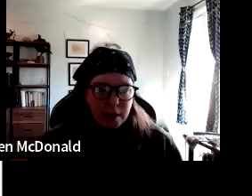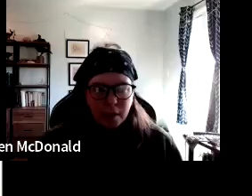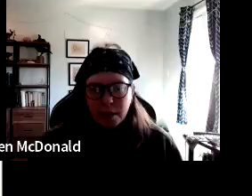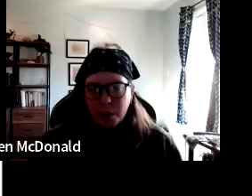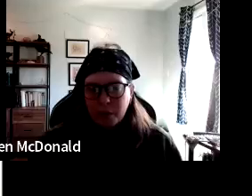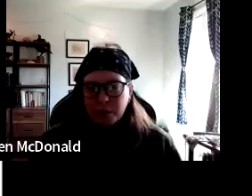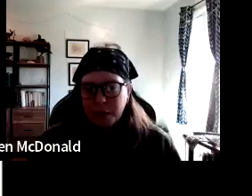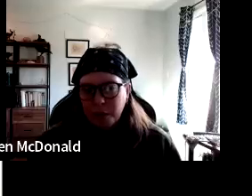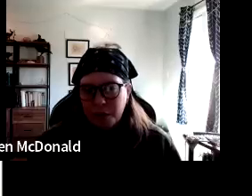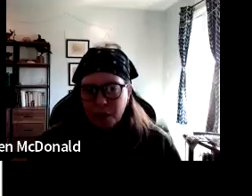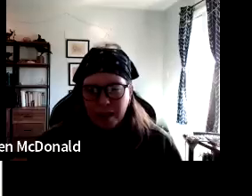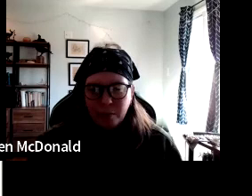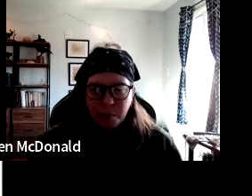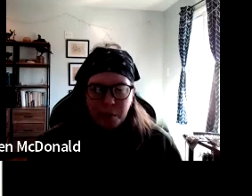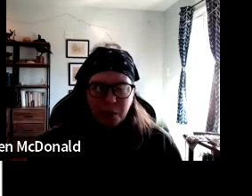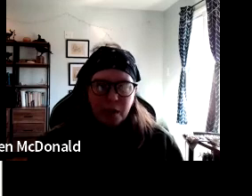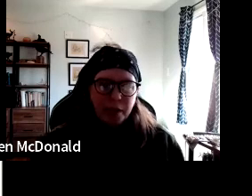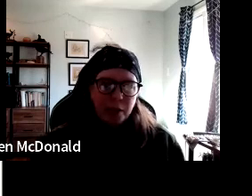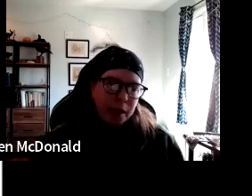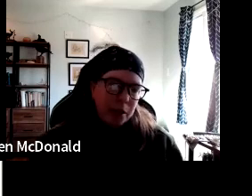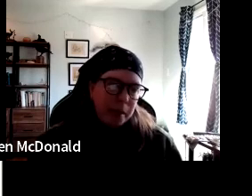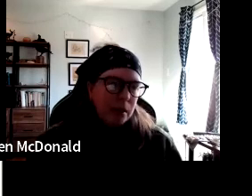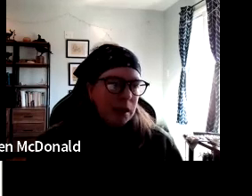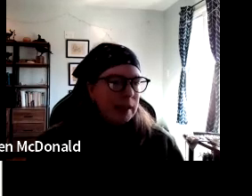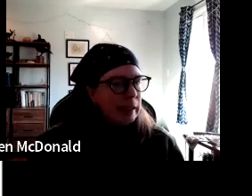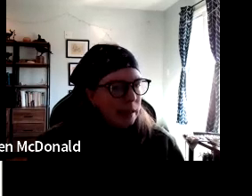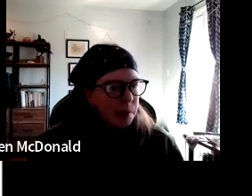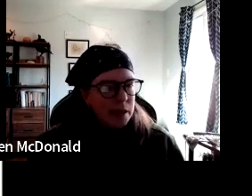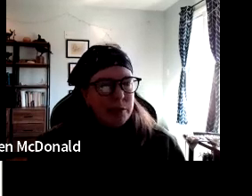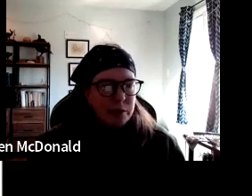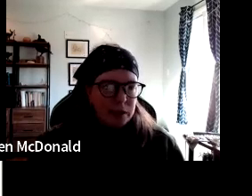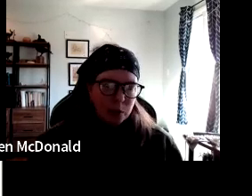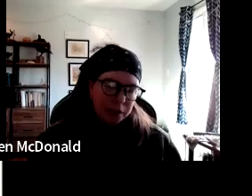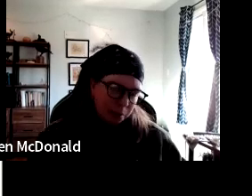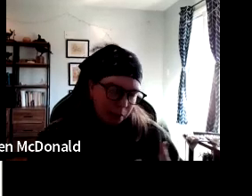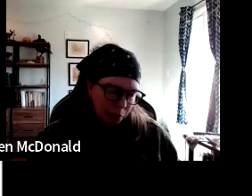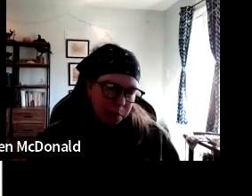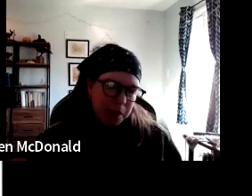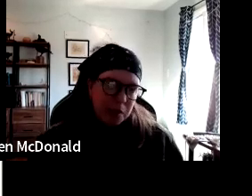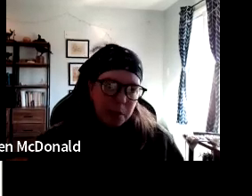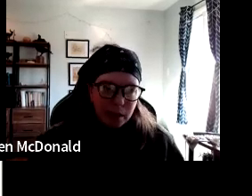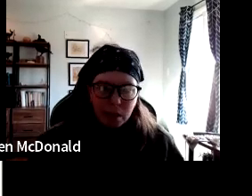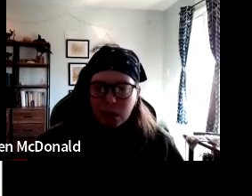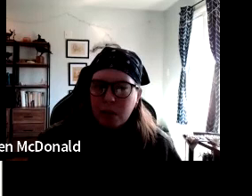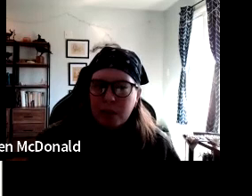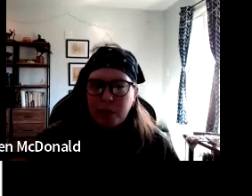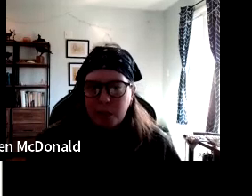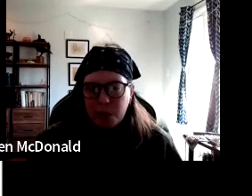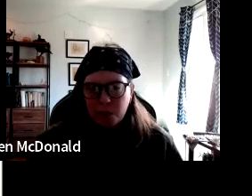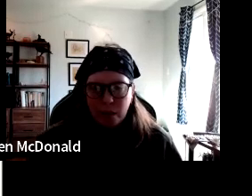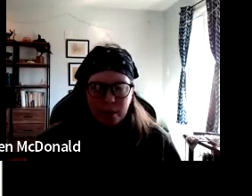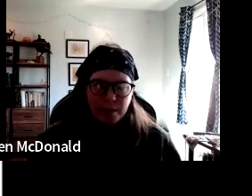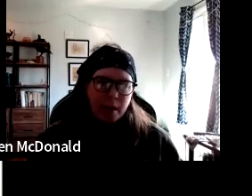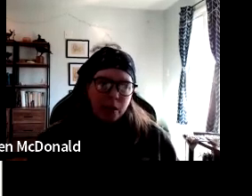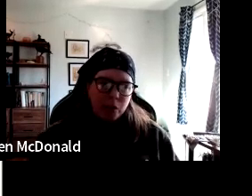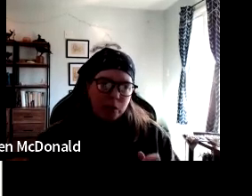you can tear them with your fingers. And remember that your gill may look a little bit different, or your mushroom pieces may look a little different than